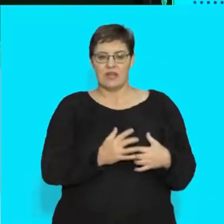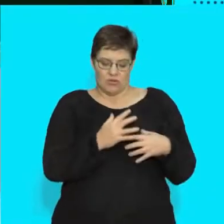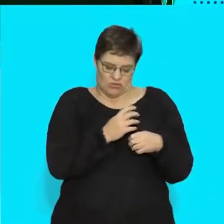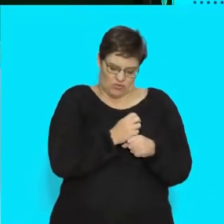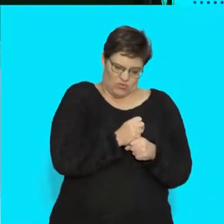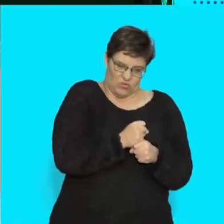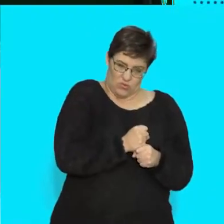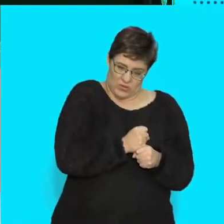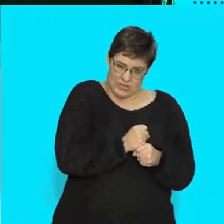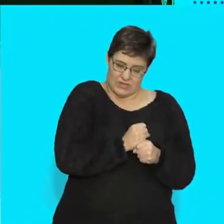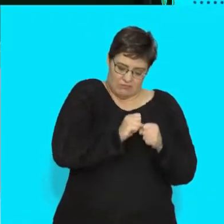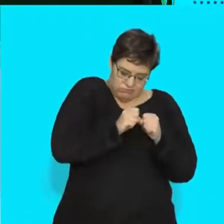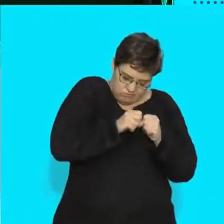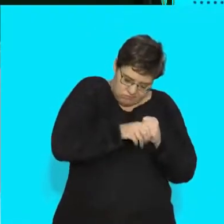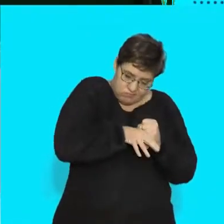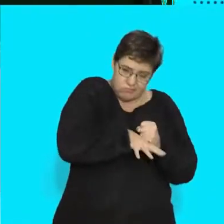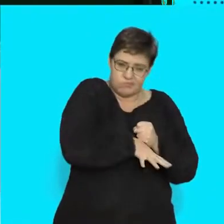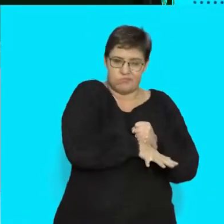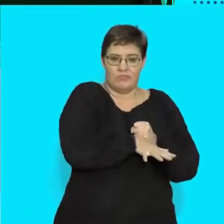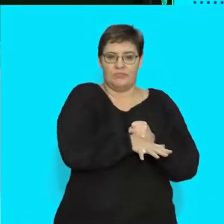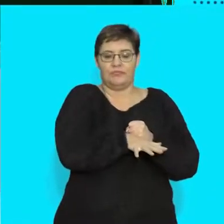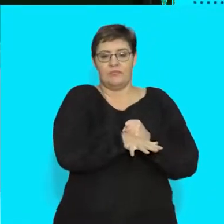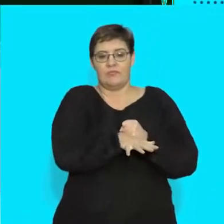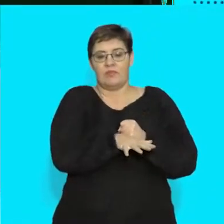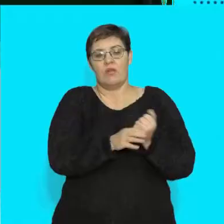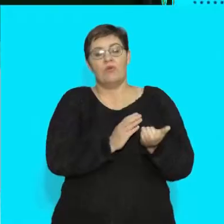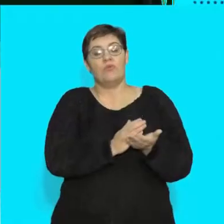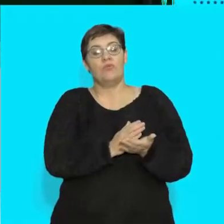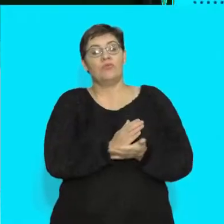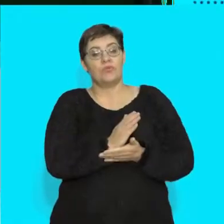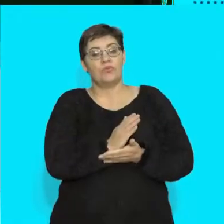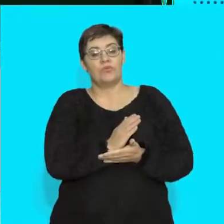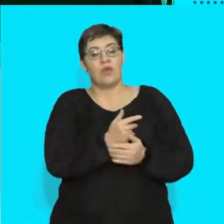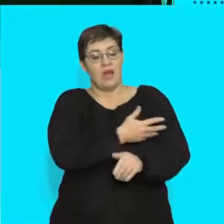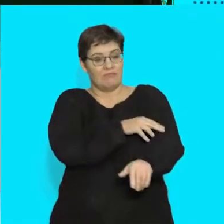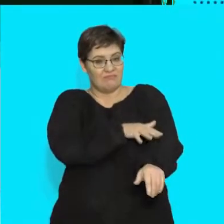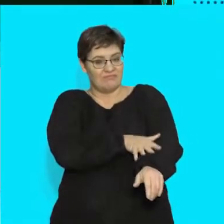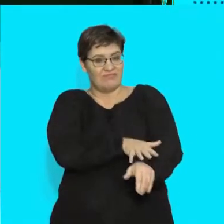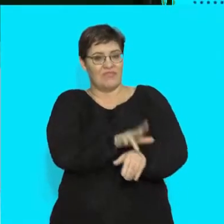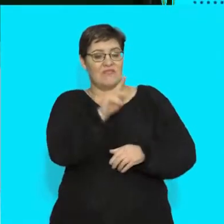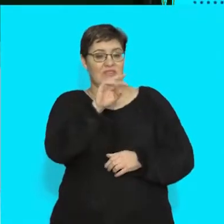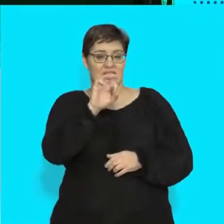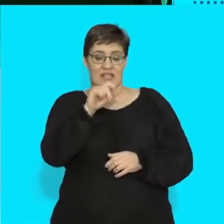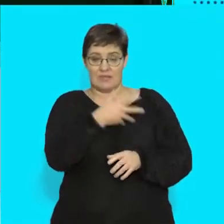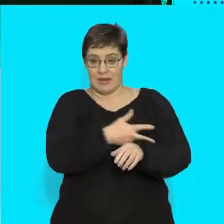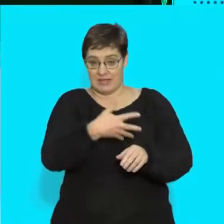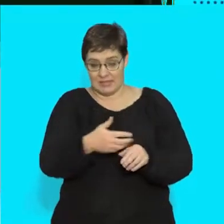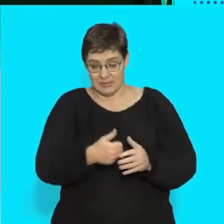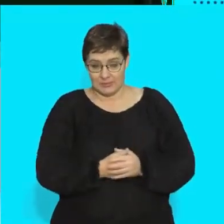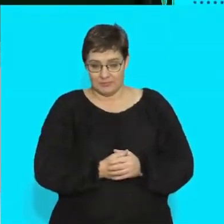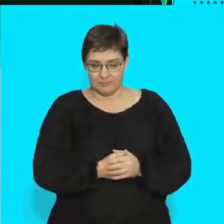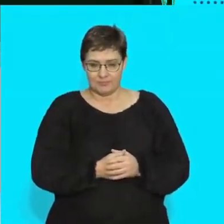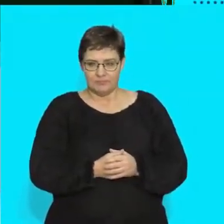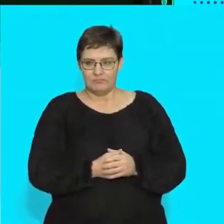thick, and we squeezed everything out, and what did it do? It went out through these blood vessels.